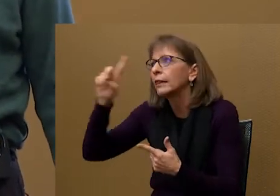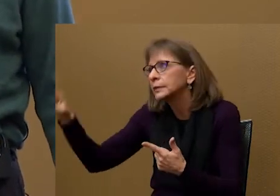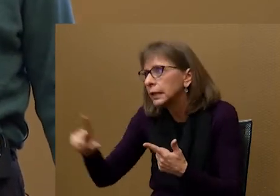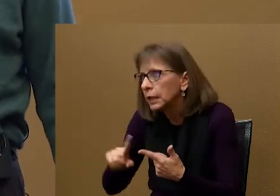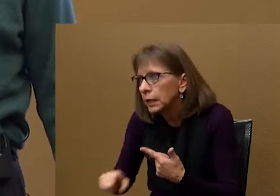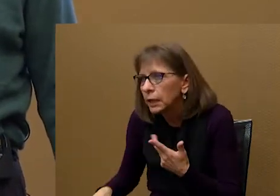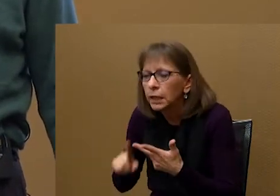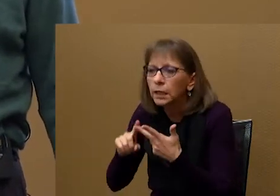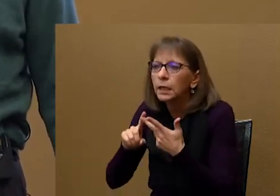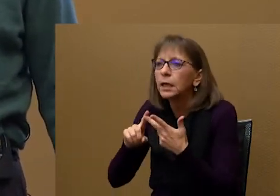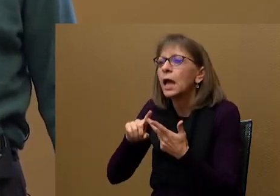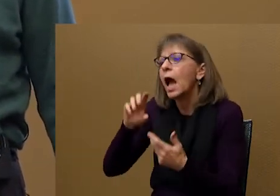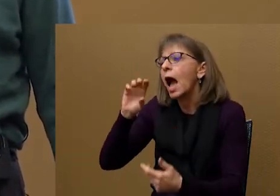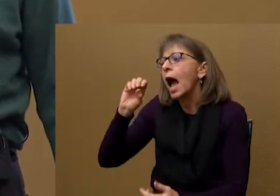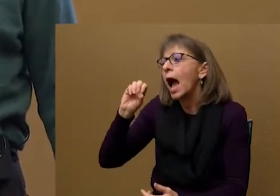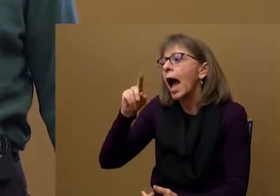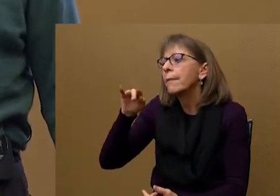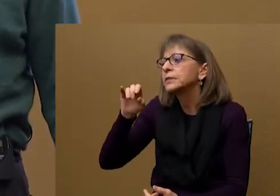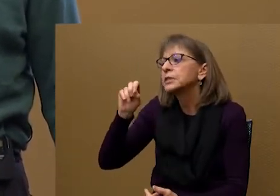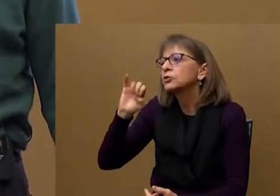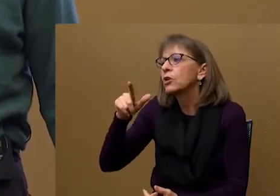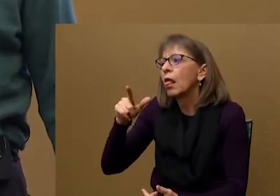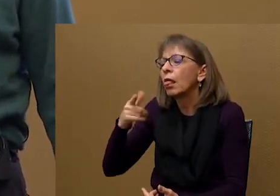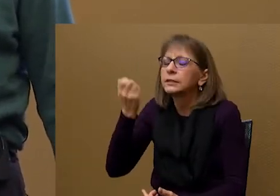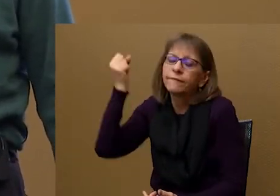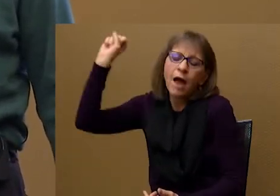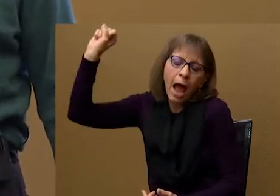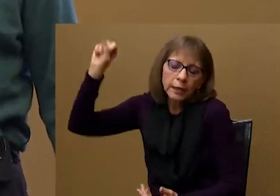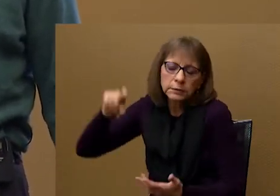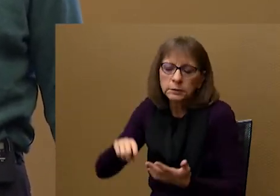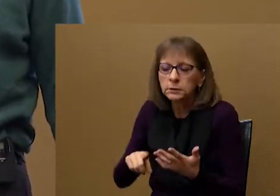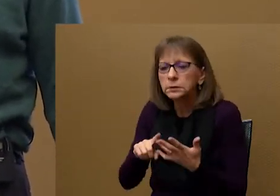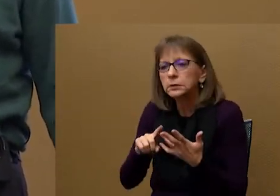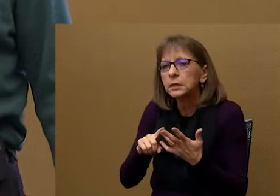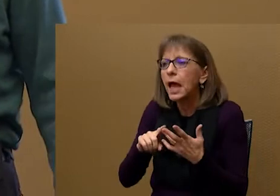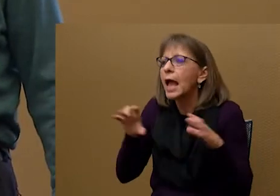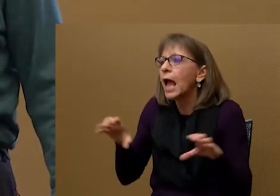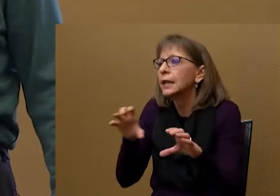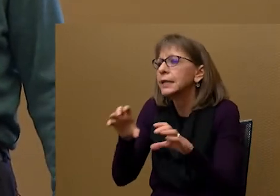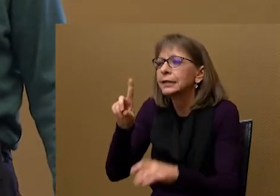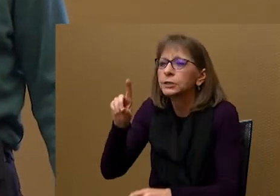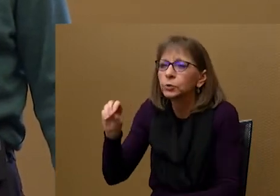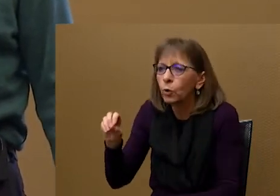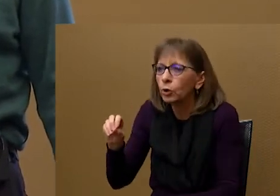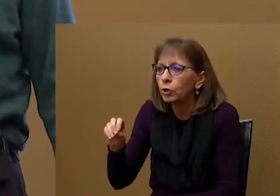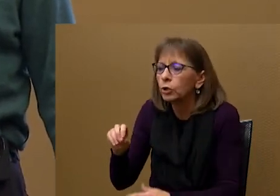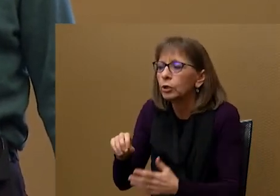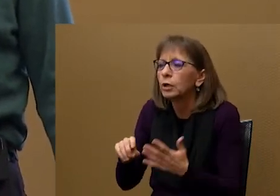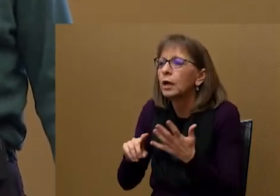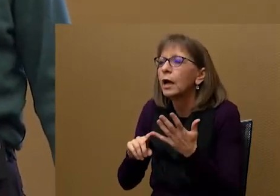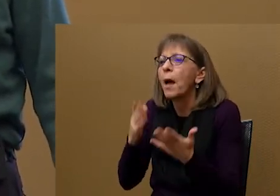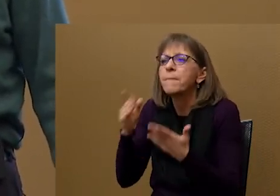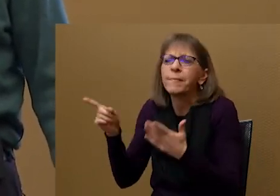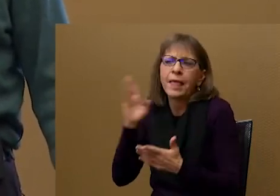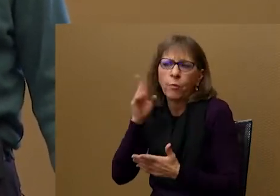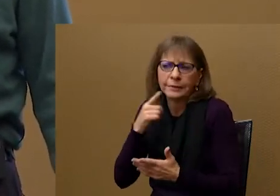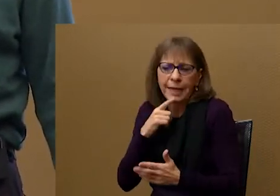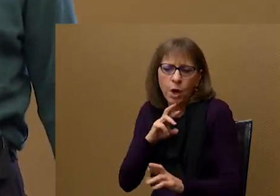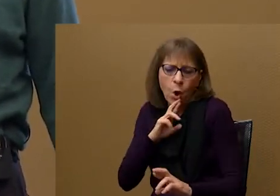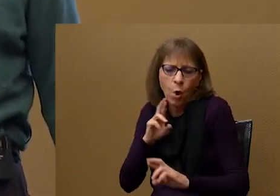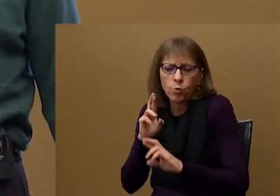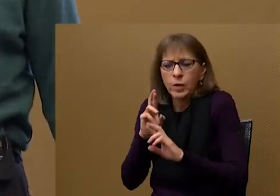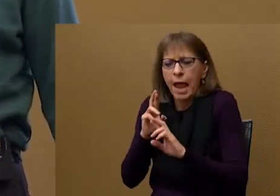ADHD, learning disability, oppositional defiant, conduct disorder. If they're